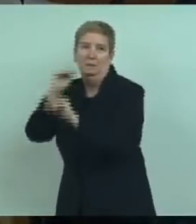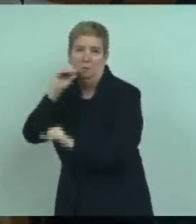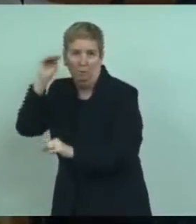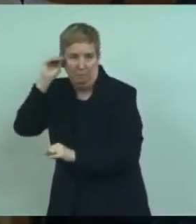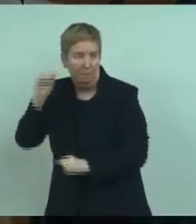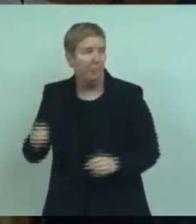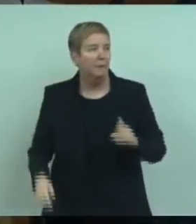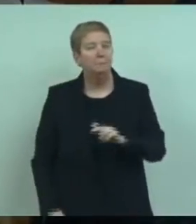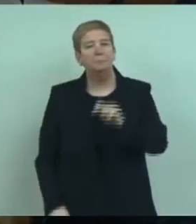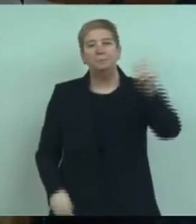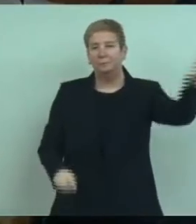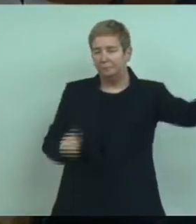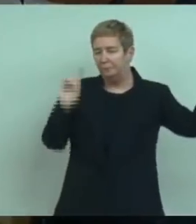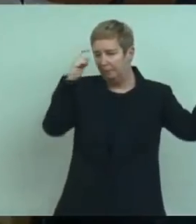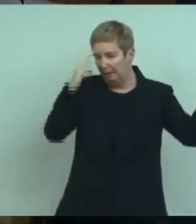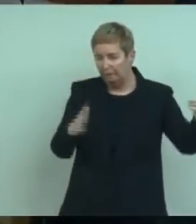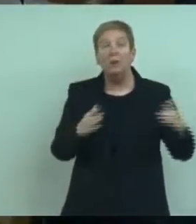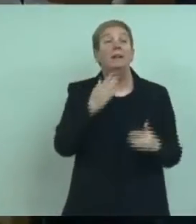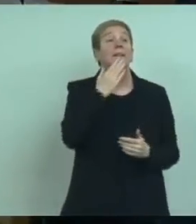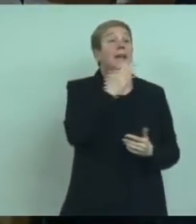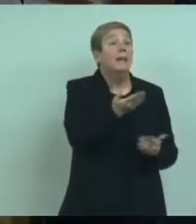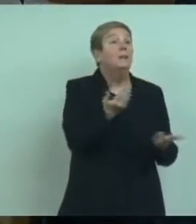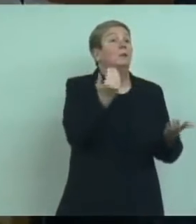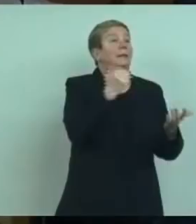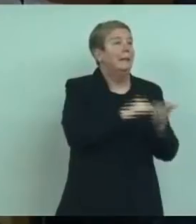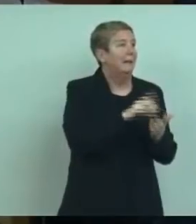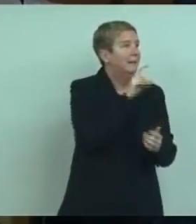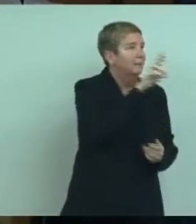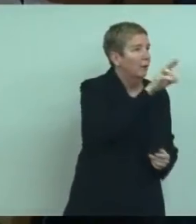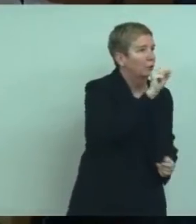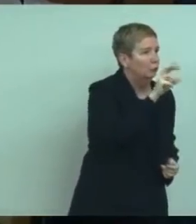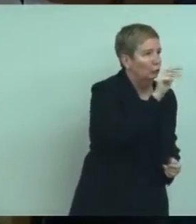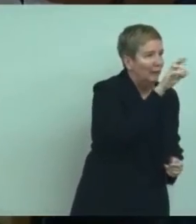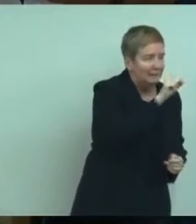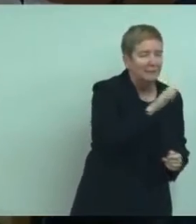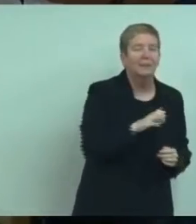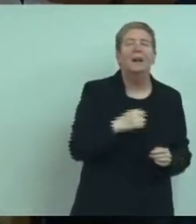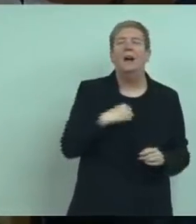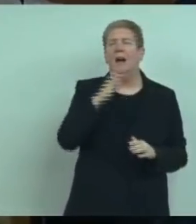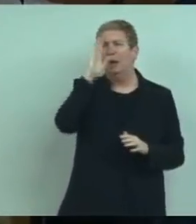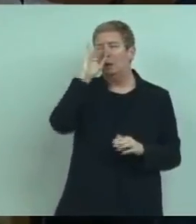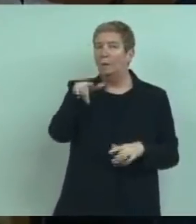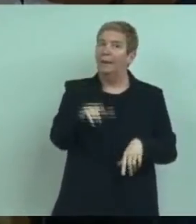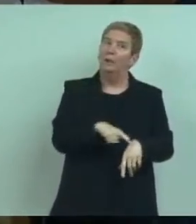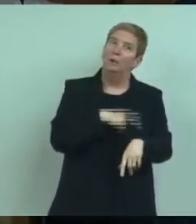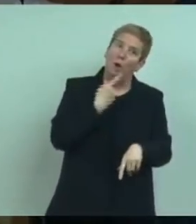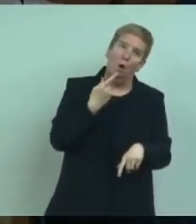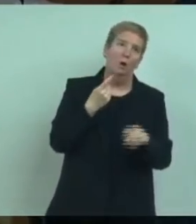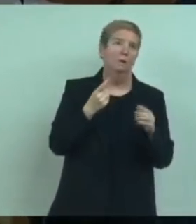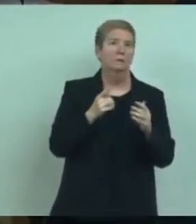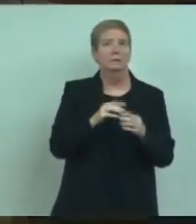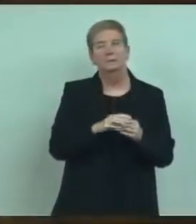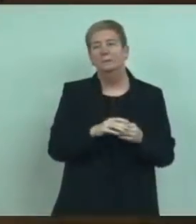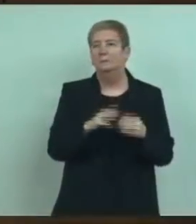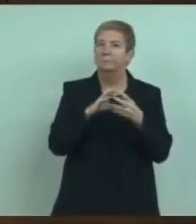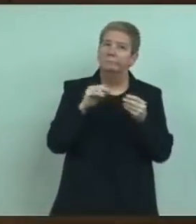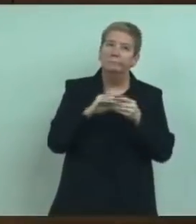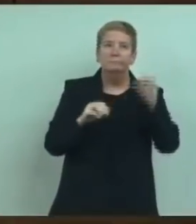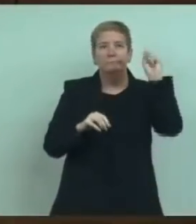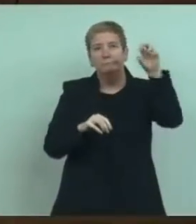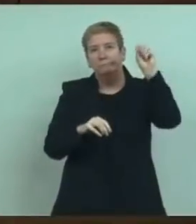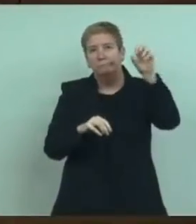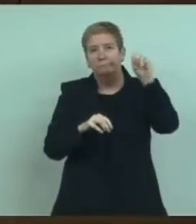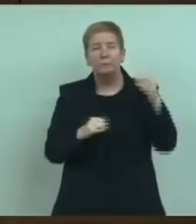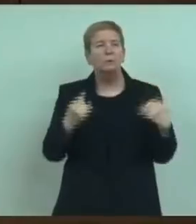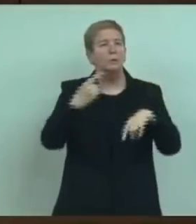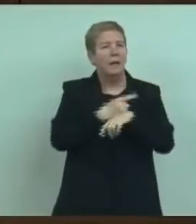Thank you very much, Dr. Scrace. And I know that these are long updates, but I hope they're an indication that if we don't